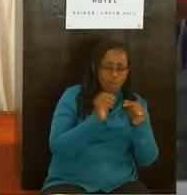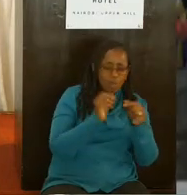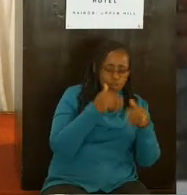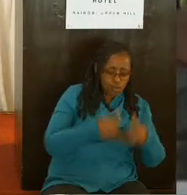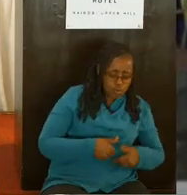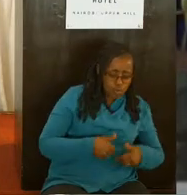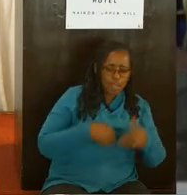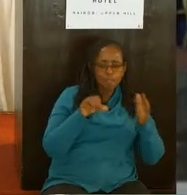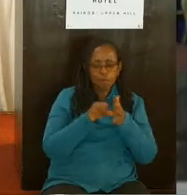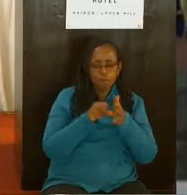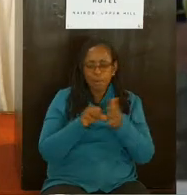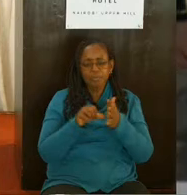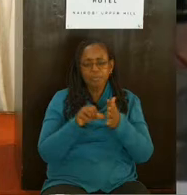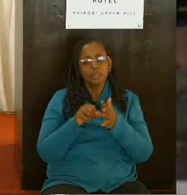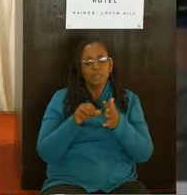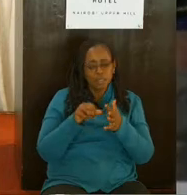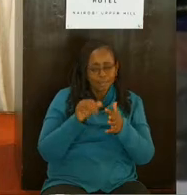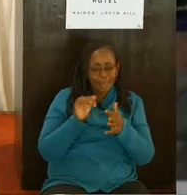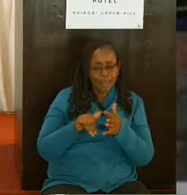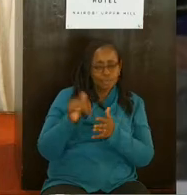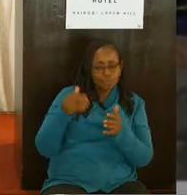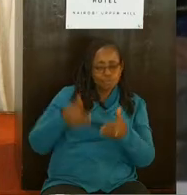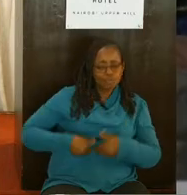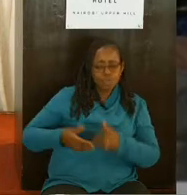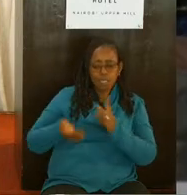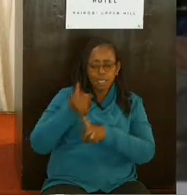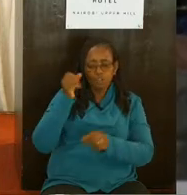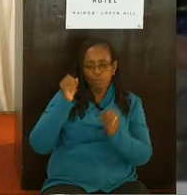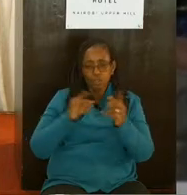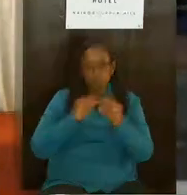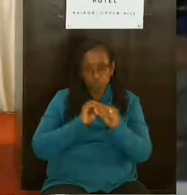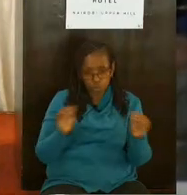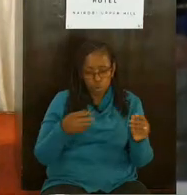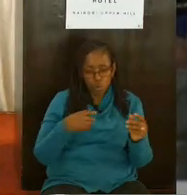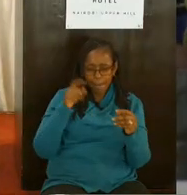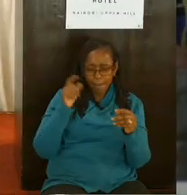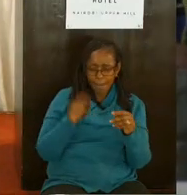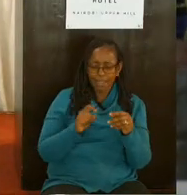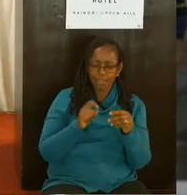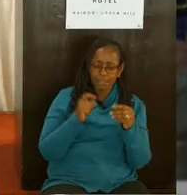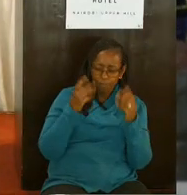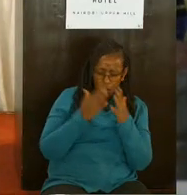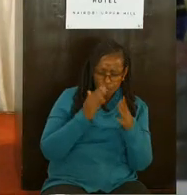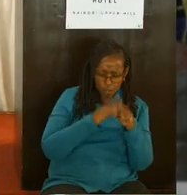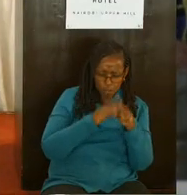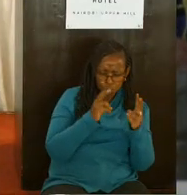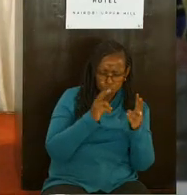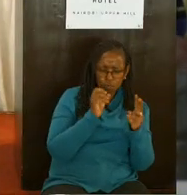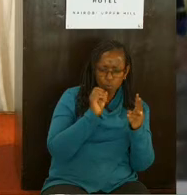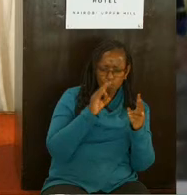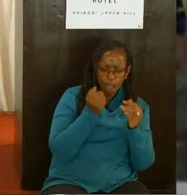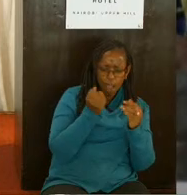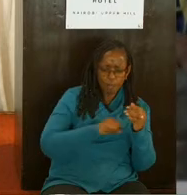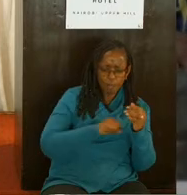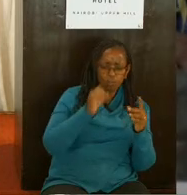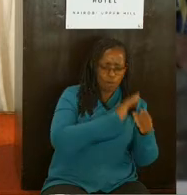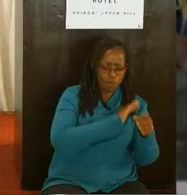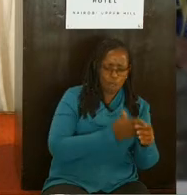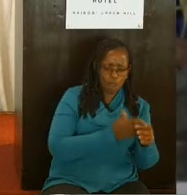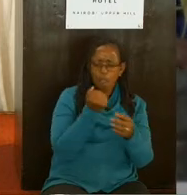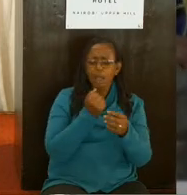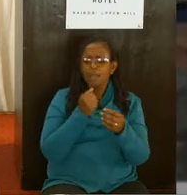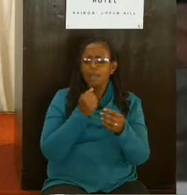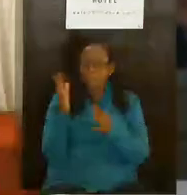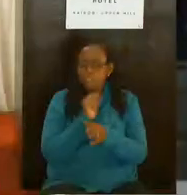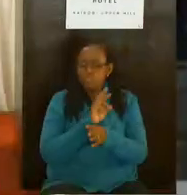and the problem that youth don't get these opportunities and so we also have to look at the question around abuse of power abuse of resources even as we talk about how